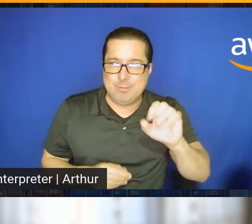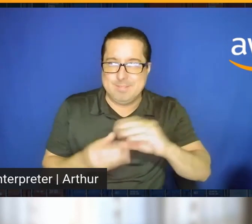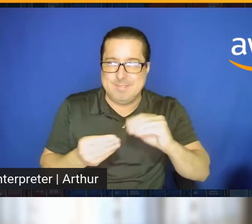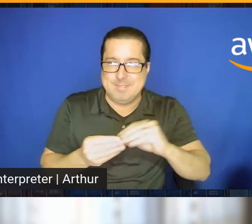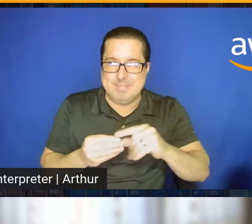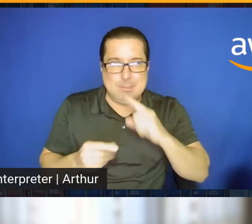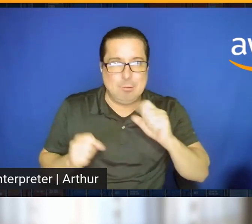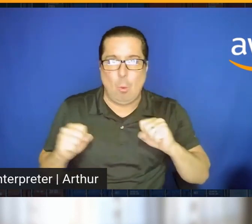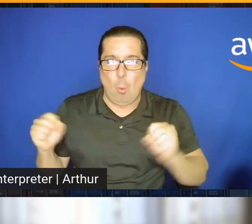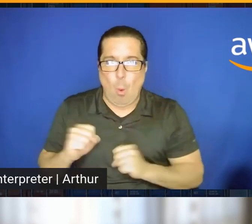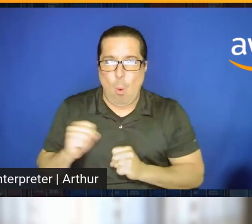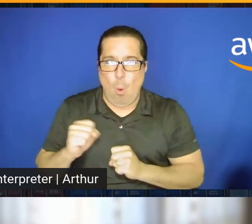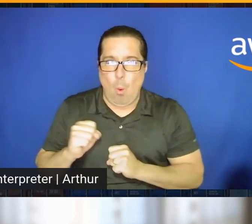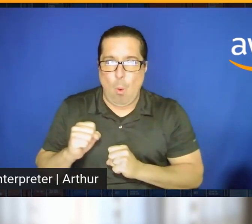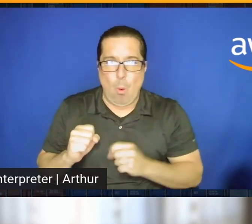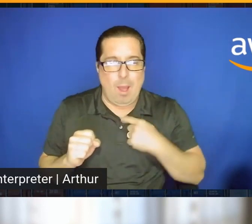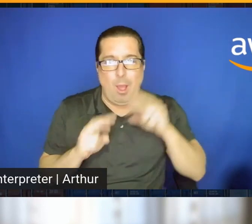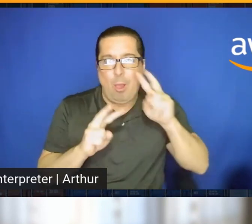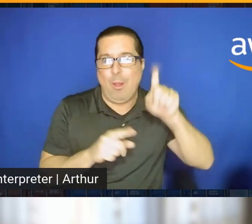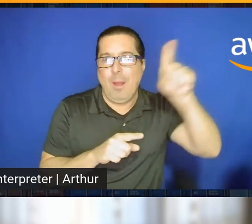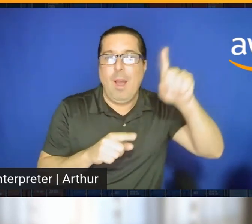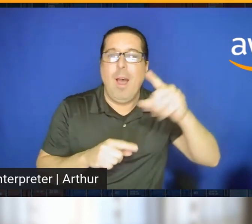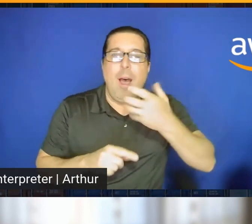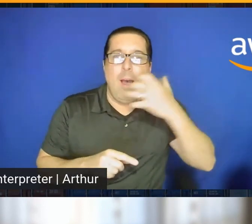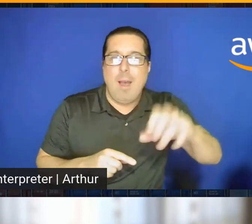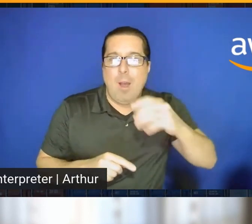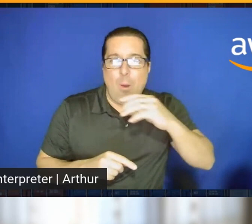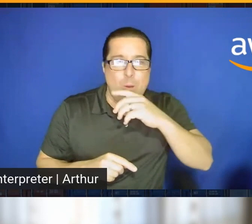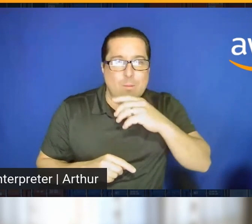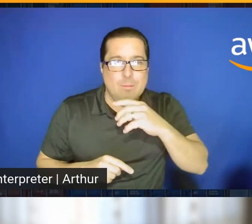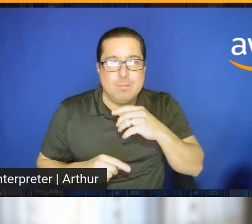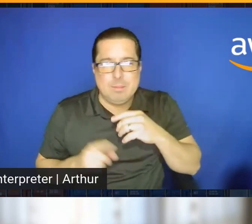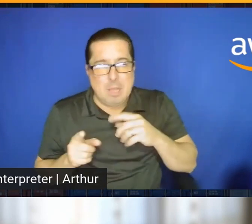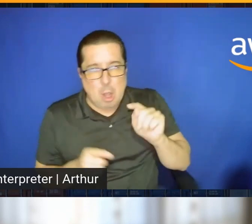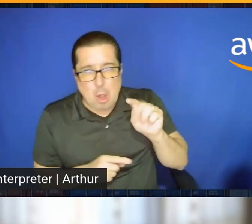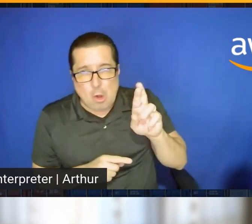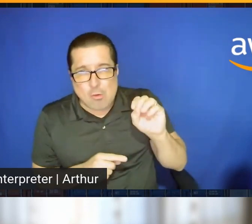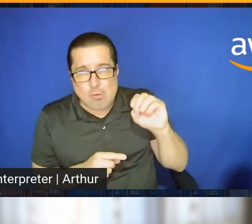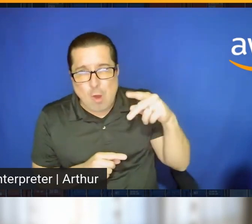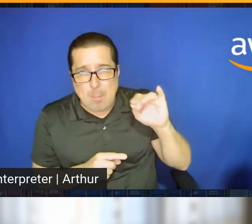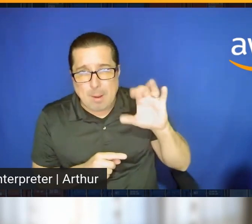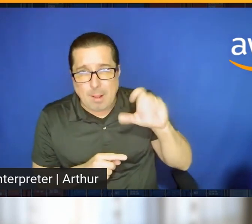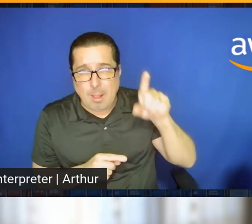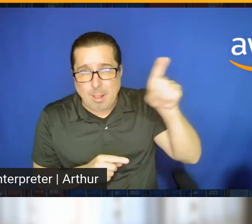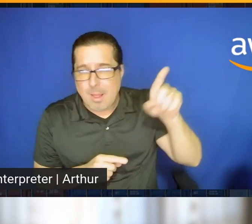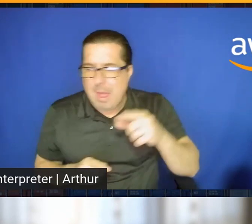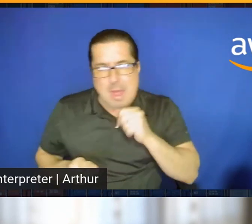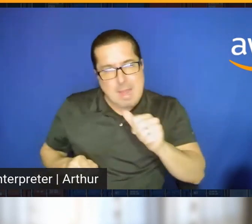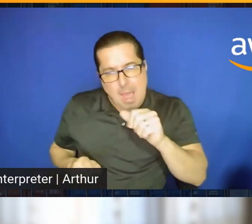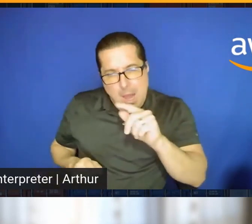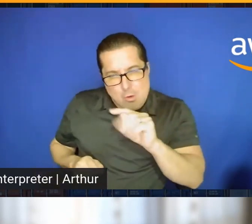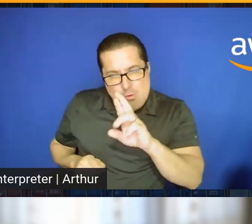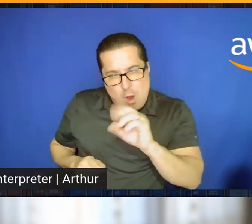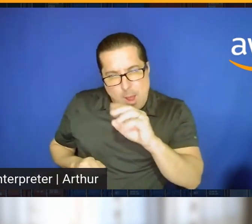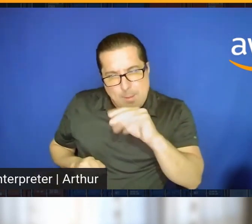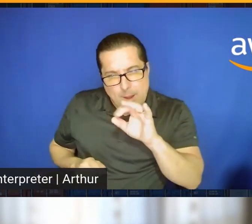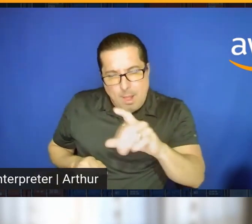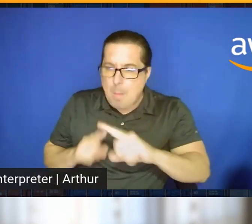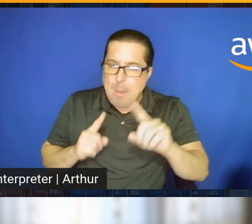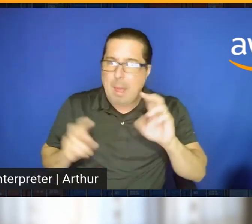for a tropical day. I guess maybe not tropical, but it's not quite tropical, but Mediterranean. I'll take warm. it. Yeah.